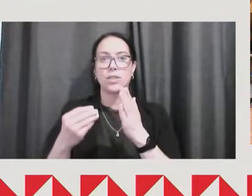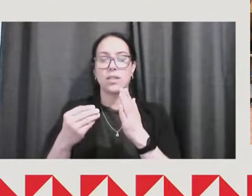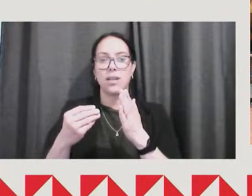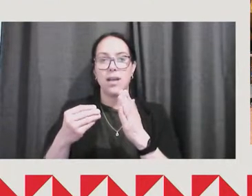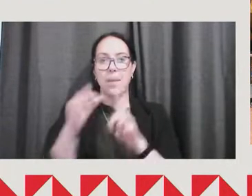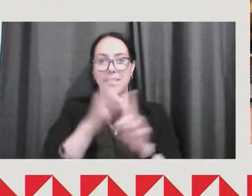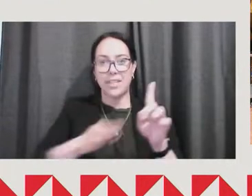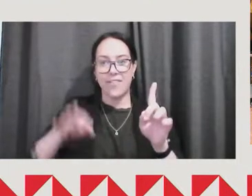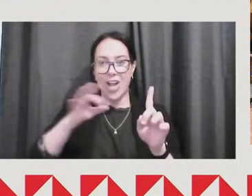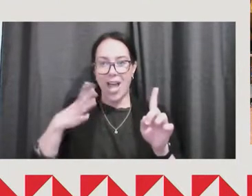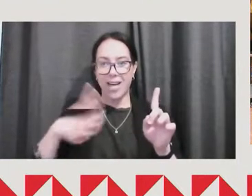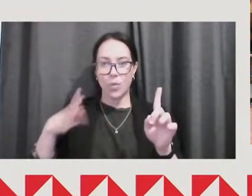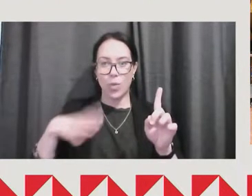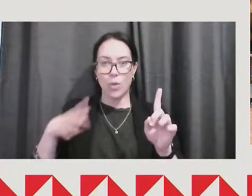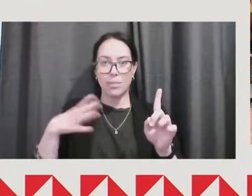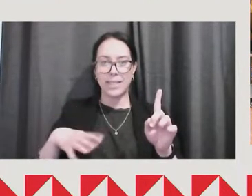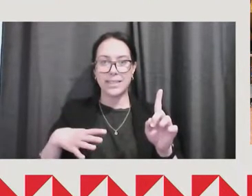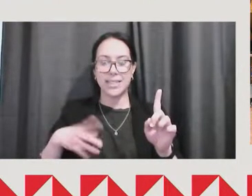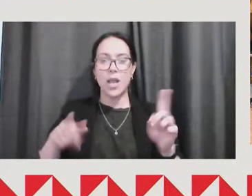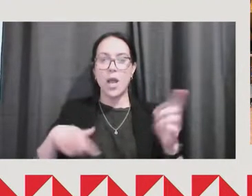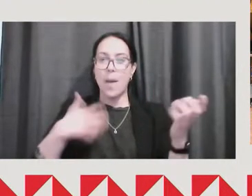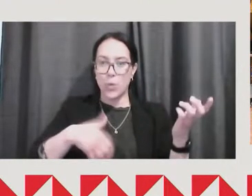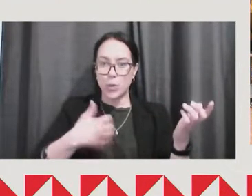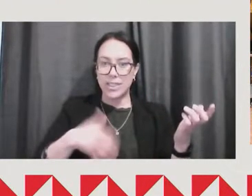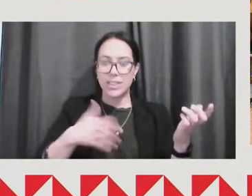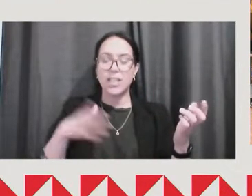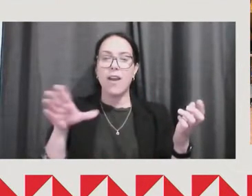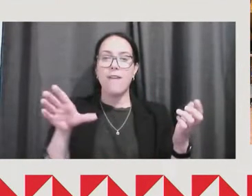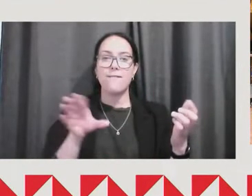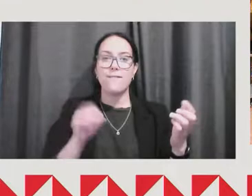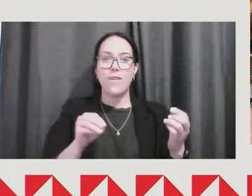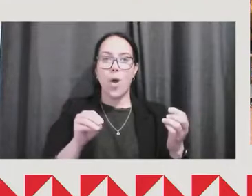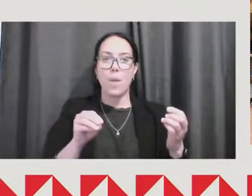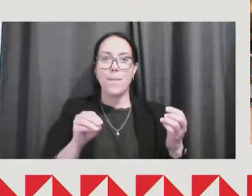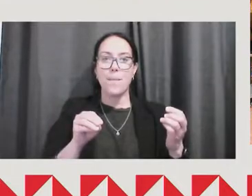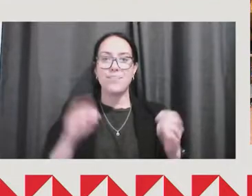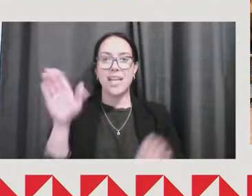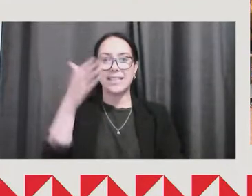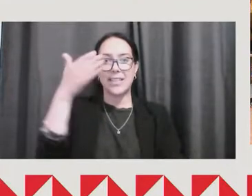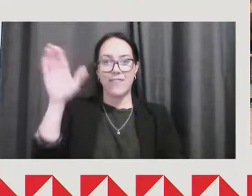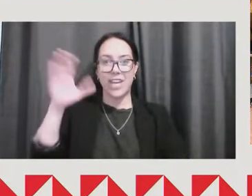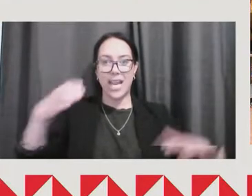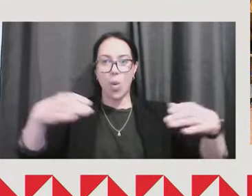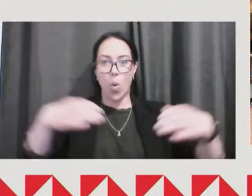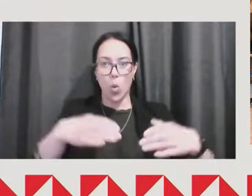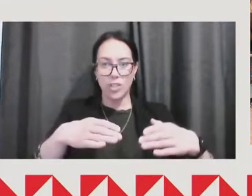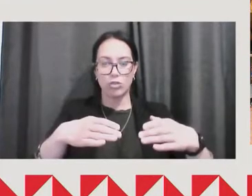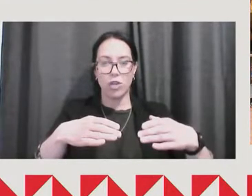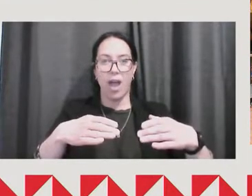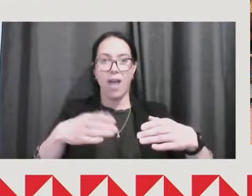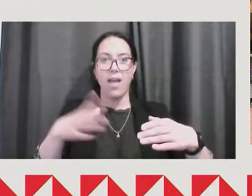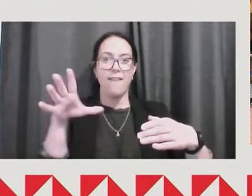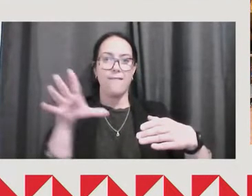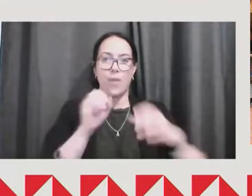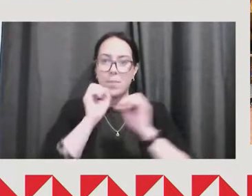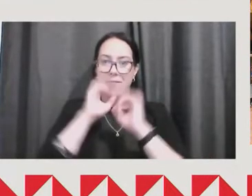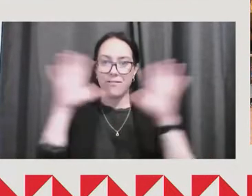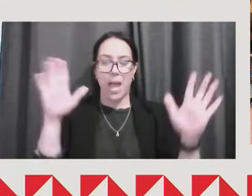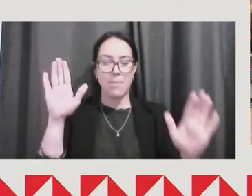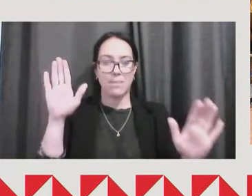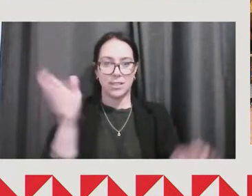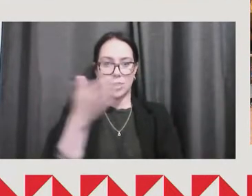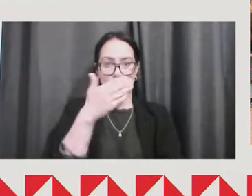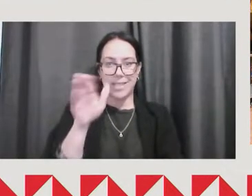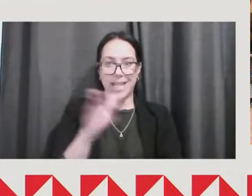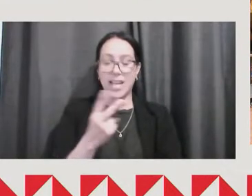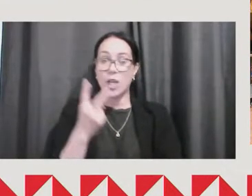Sorry conducted musicians from New Zealand Symphony Orchestra with guidance from internationally renowned conductors the two-day master class